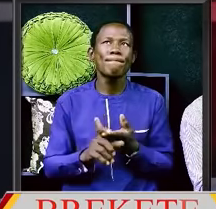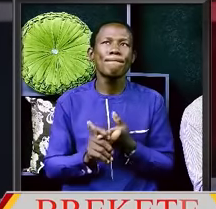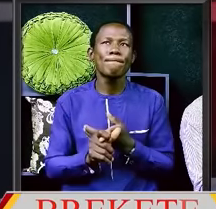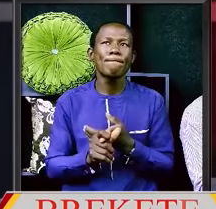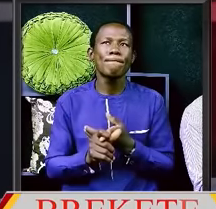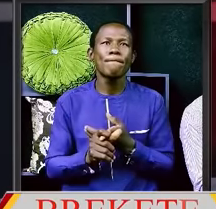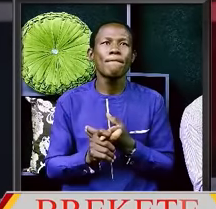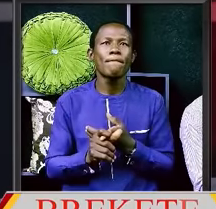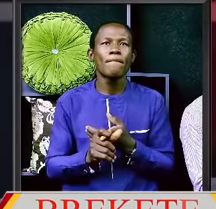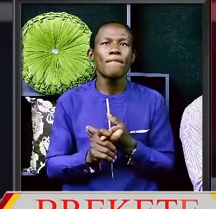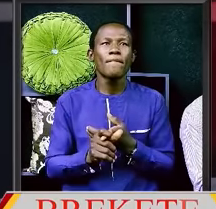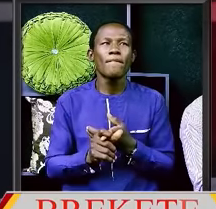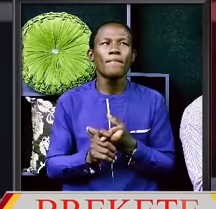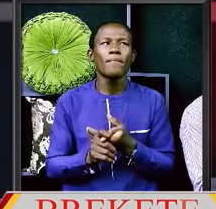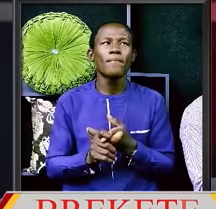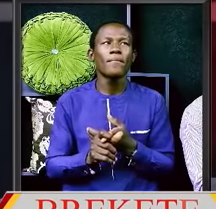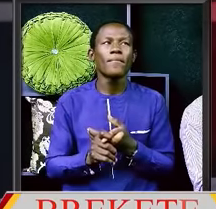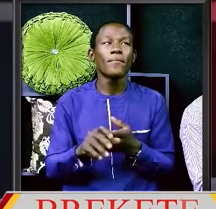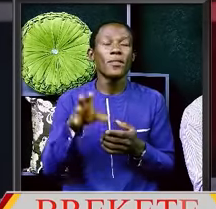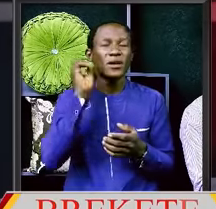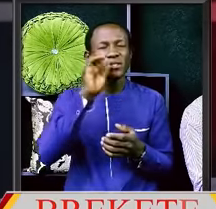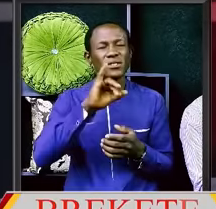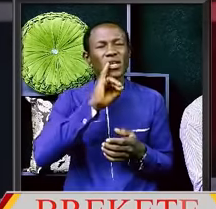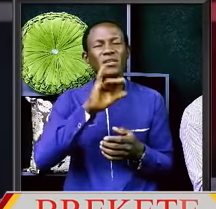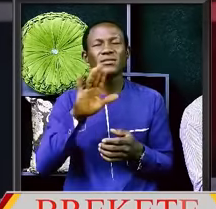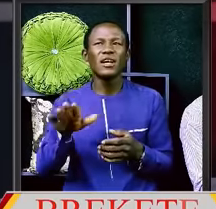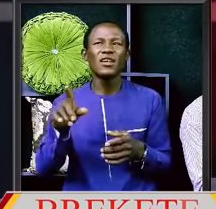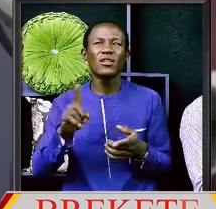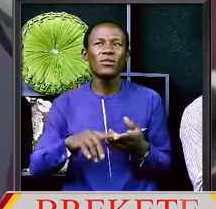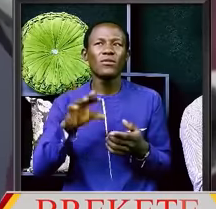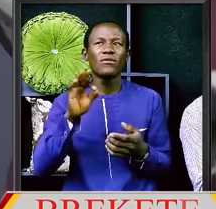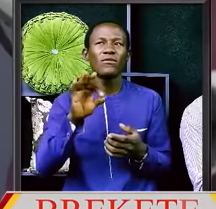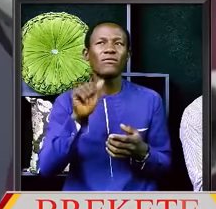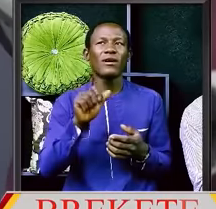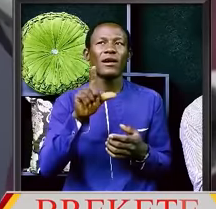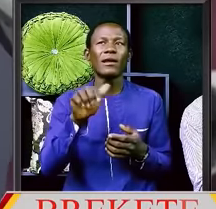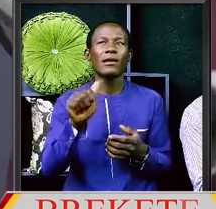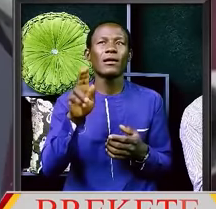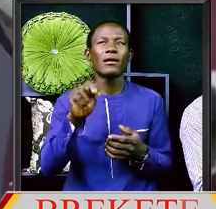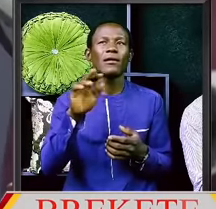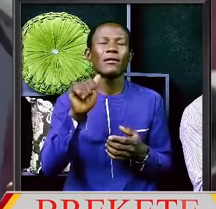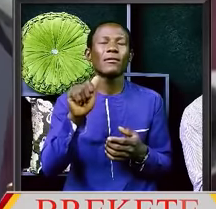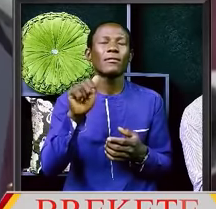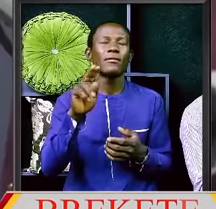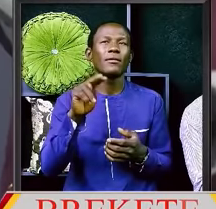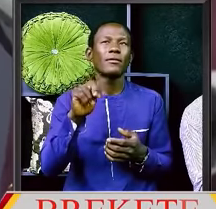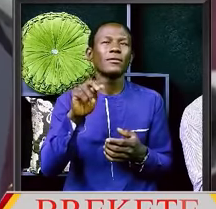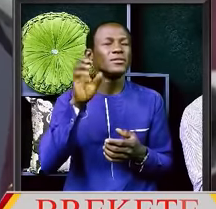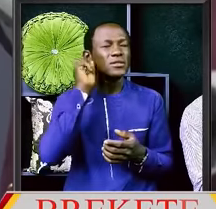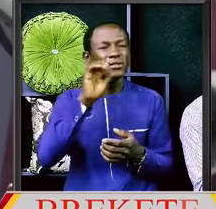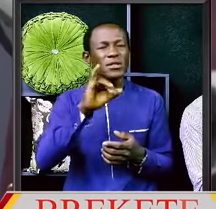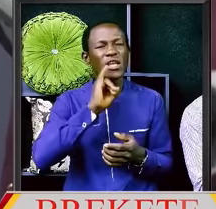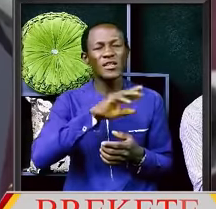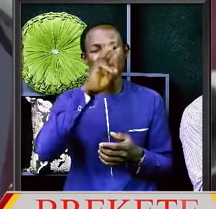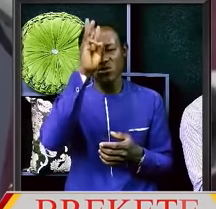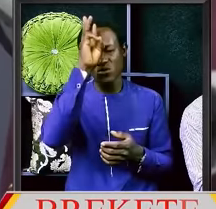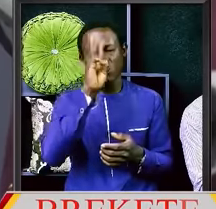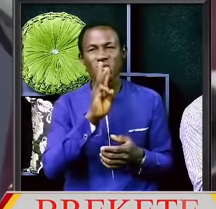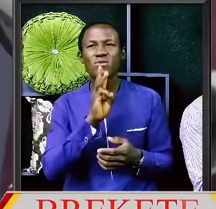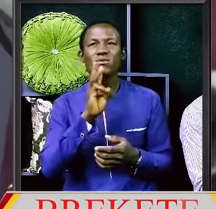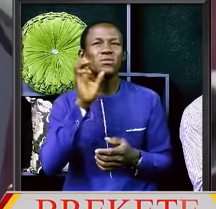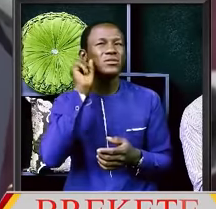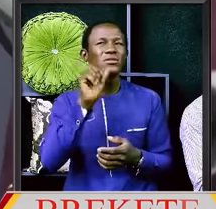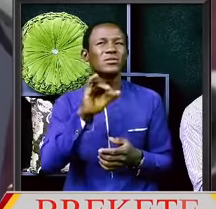her father-in-law. She's a child, for crying out loud. They are cursing her. She's a widow. She's a 24 years old girl. She's been with Mohbad for